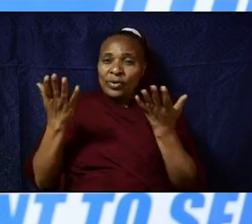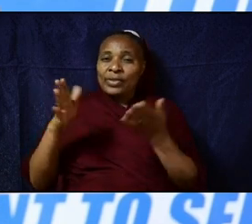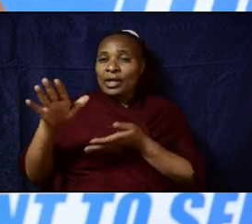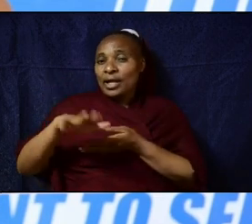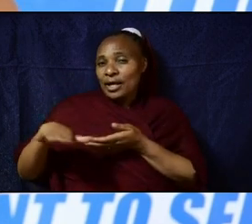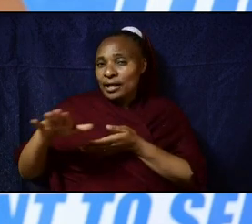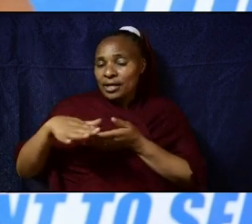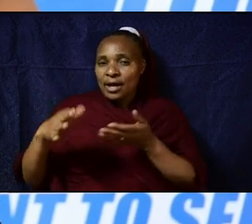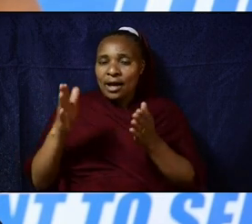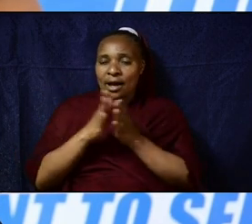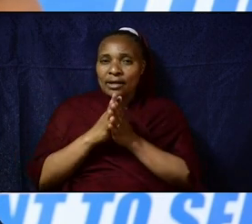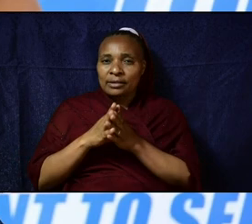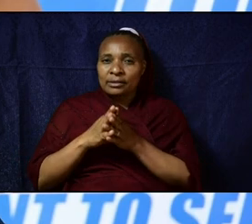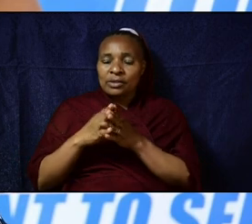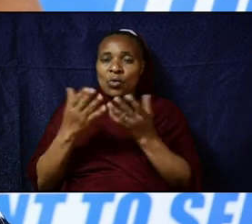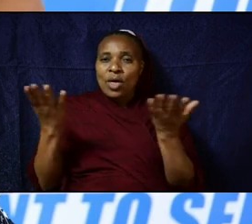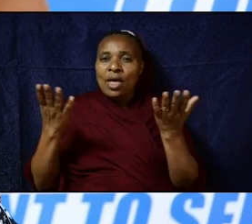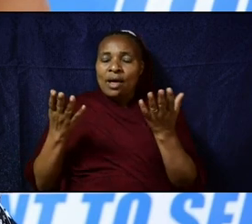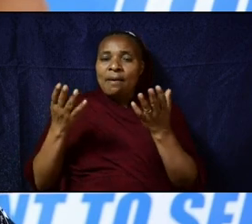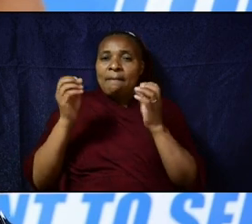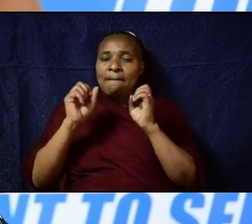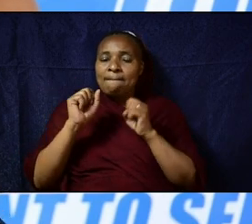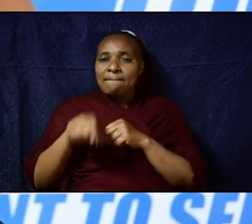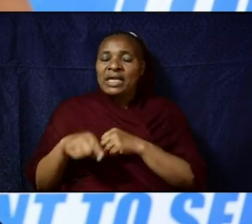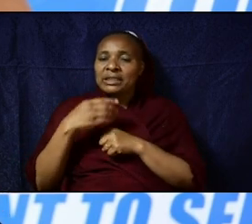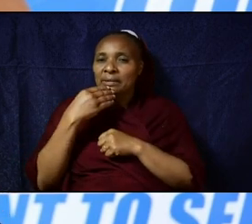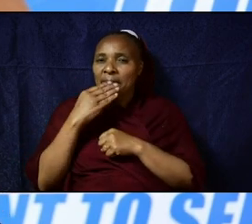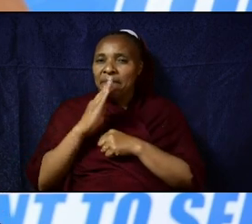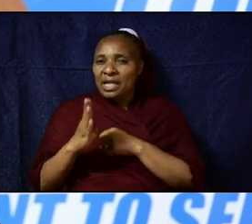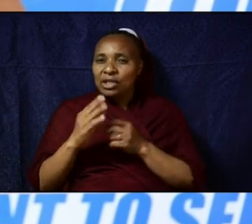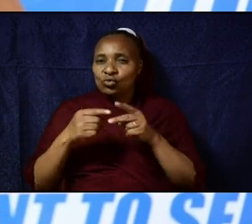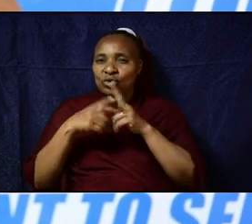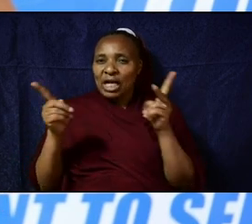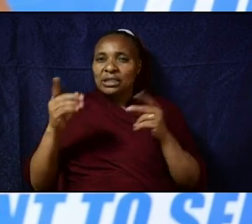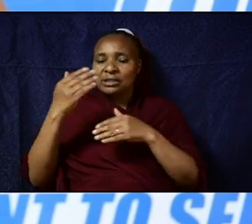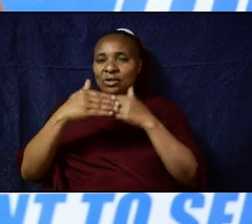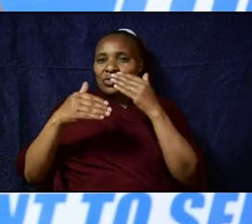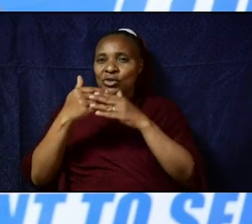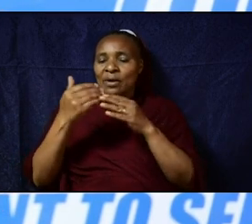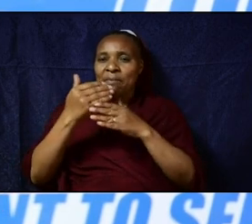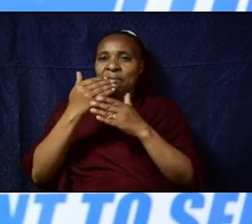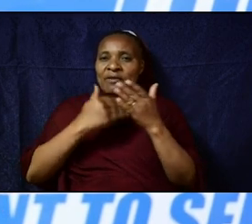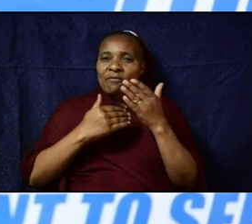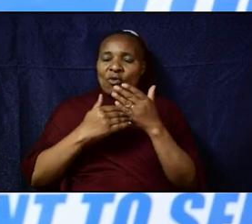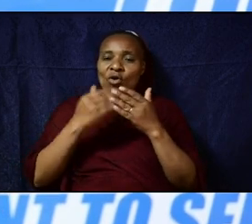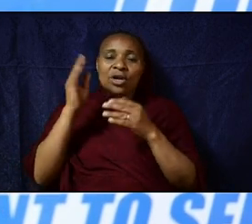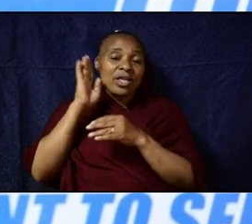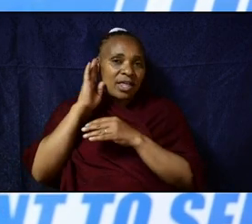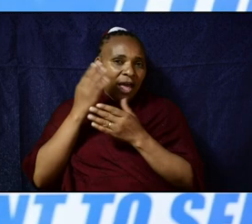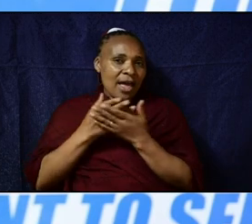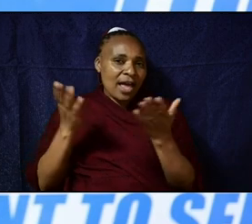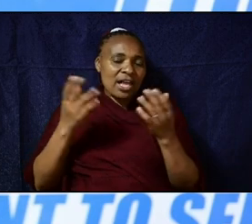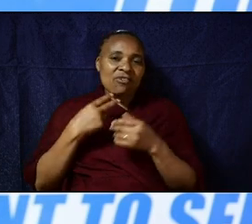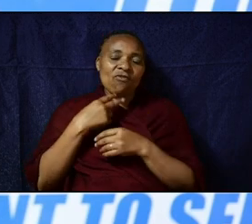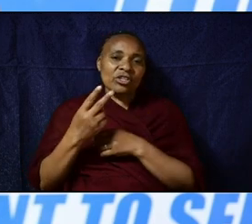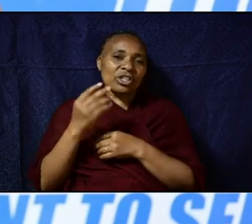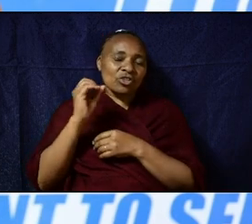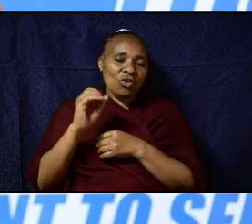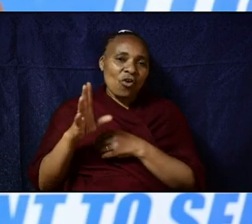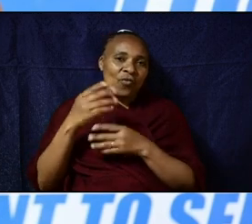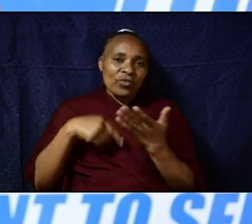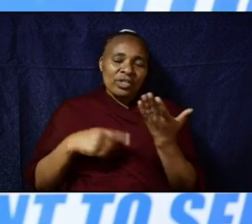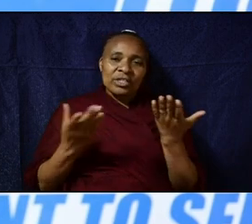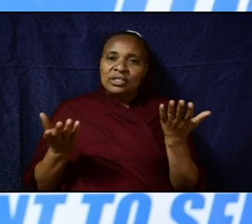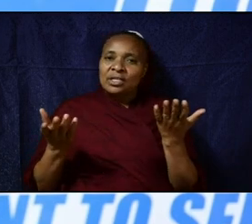area, to the venue of where the school was supposed to be to begin the construction. But before you could hear any noises of